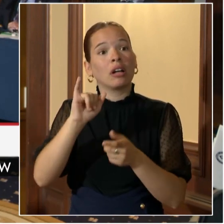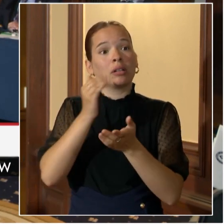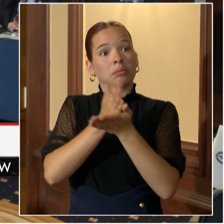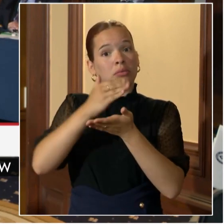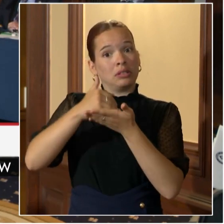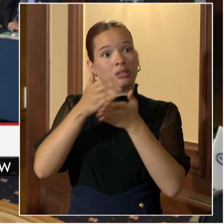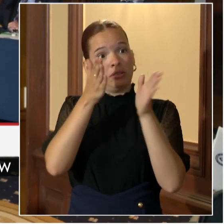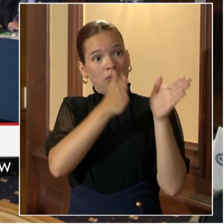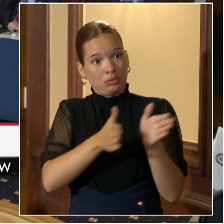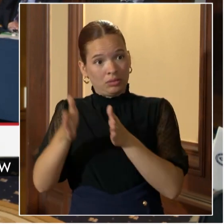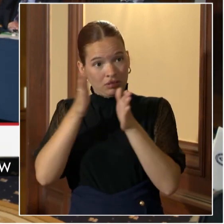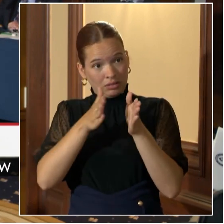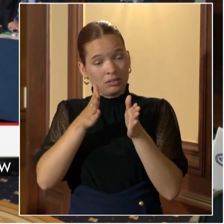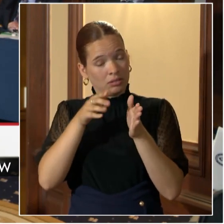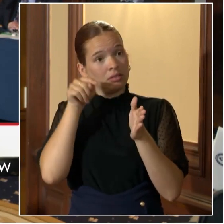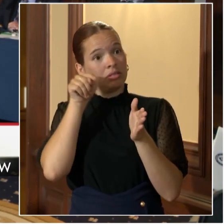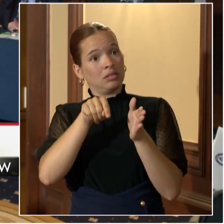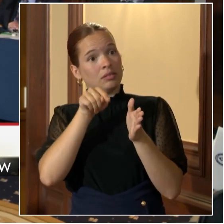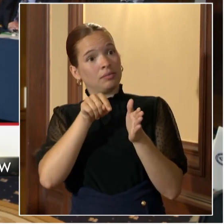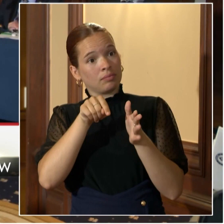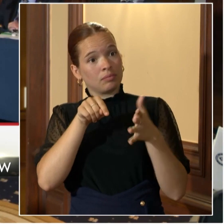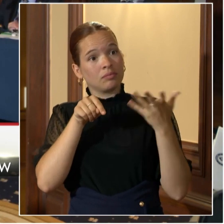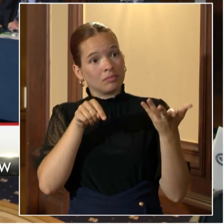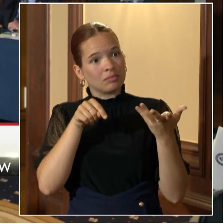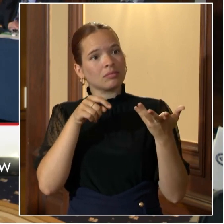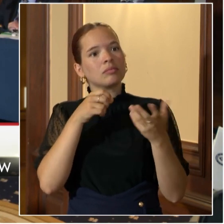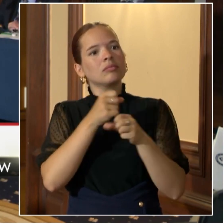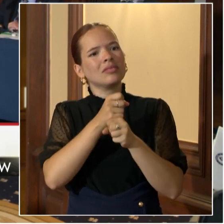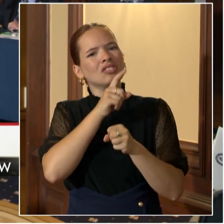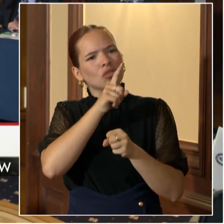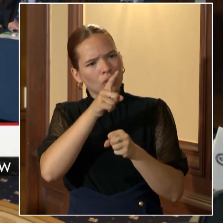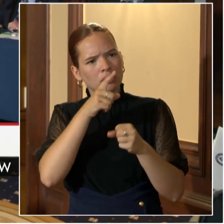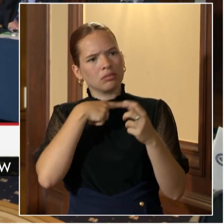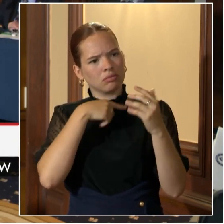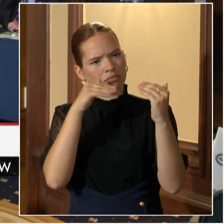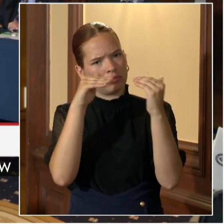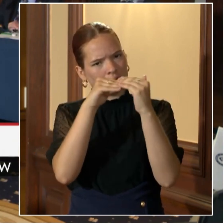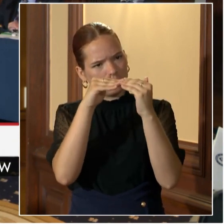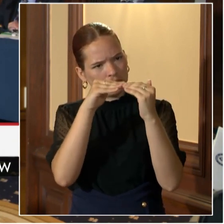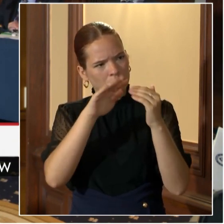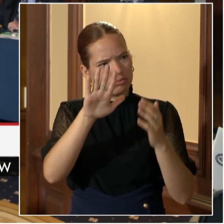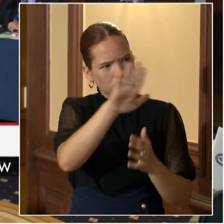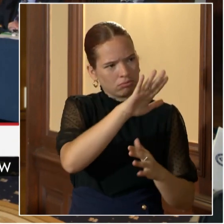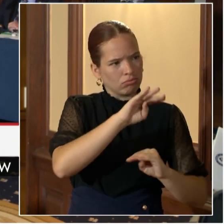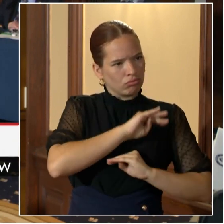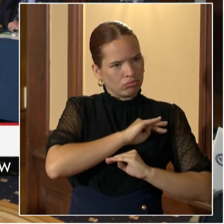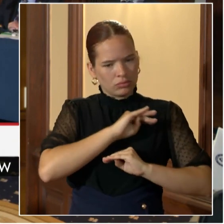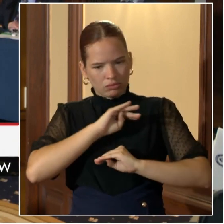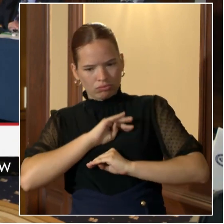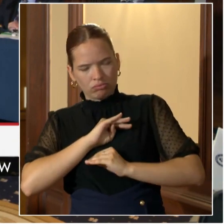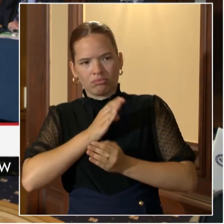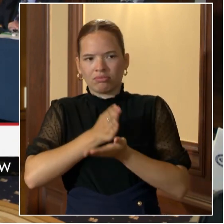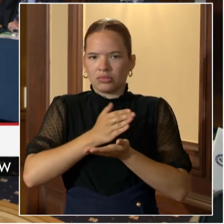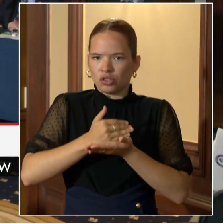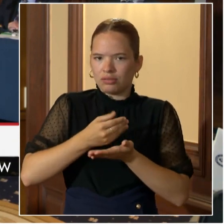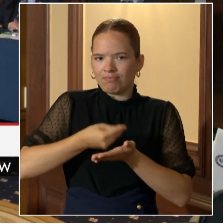being fairly compensated with benefits. But I do think it would be important to demonstrate how